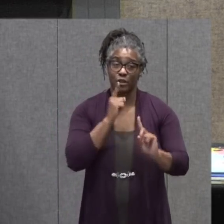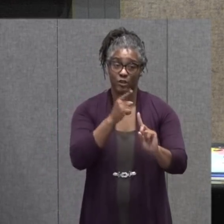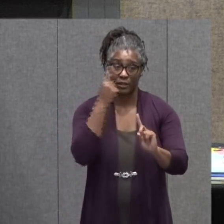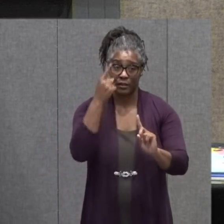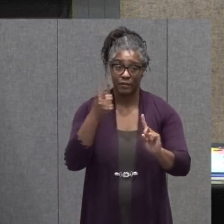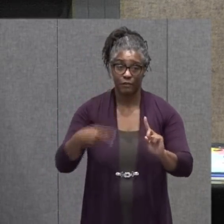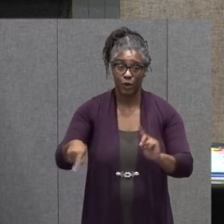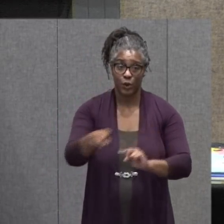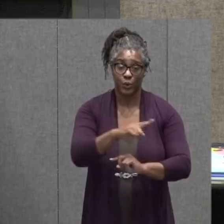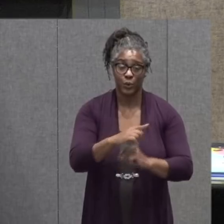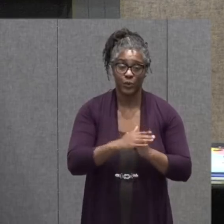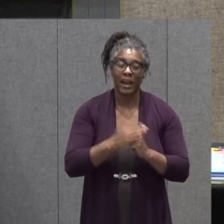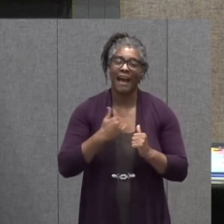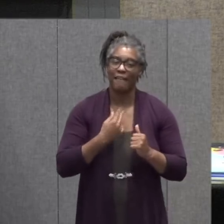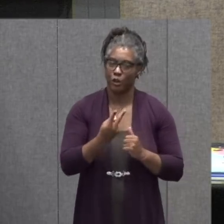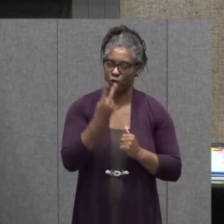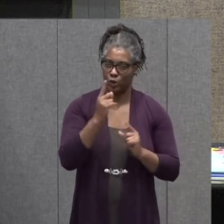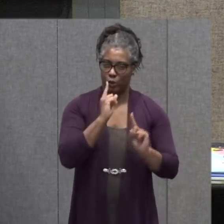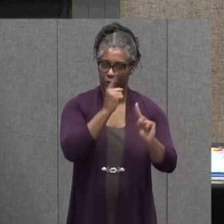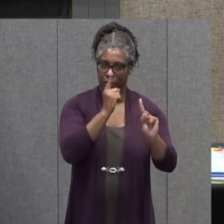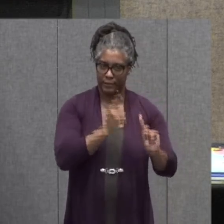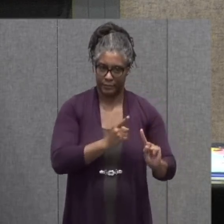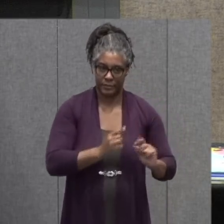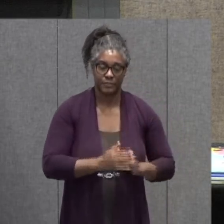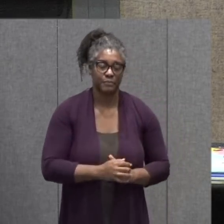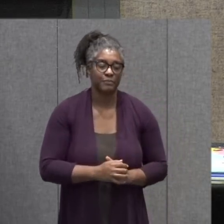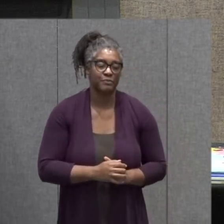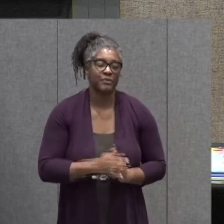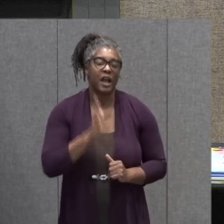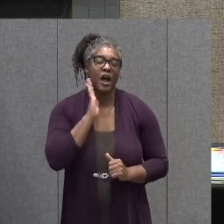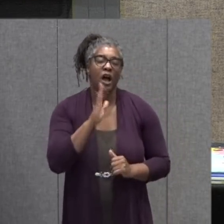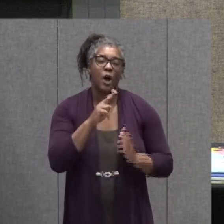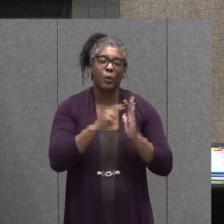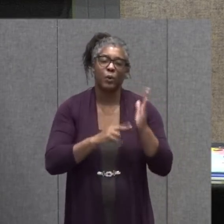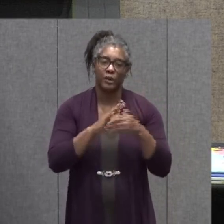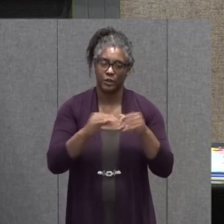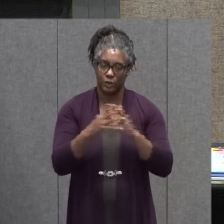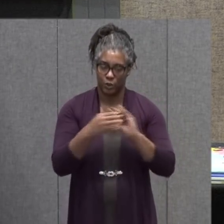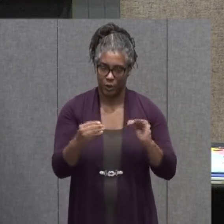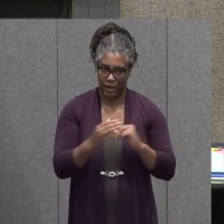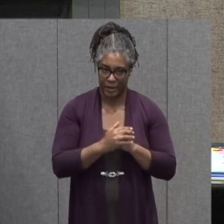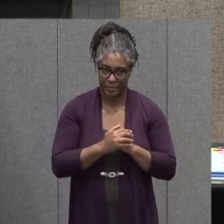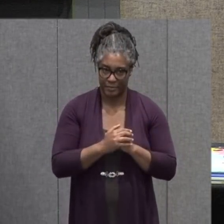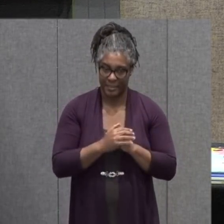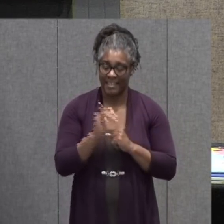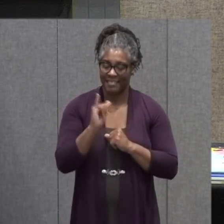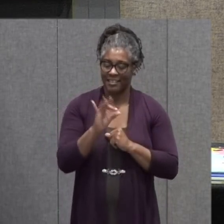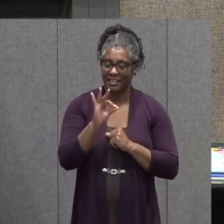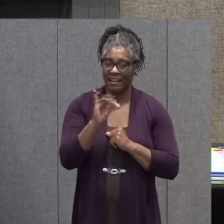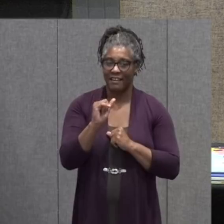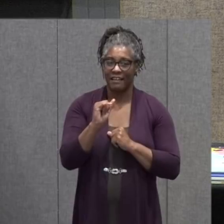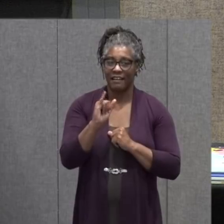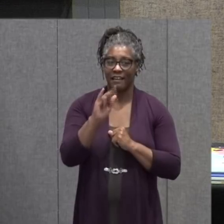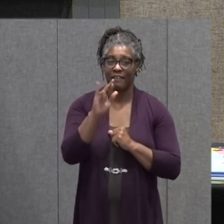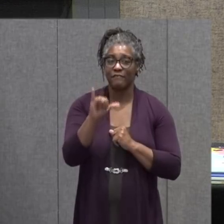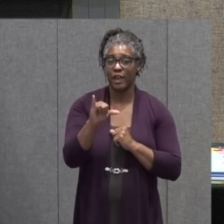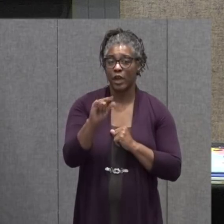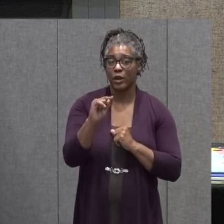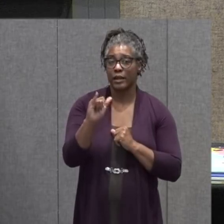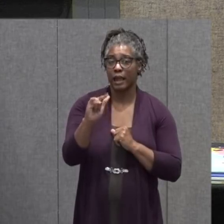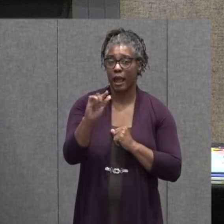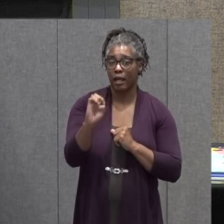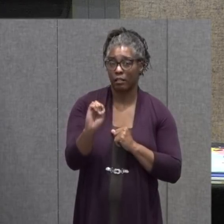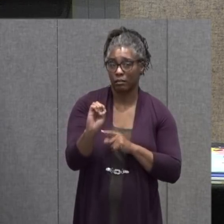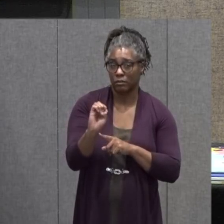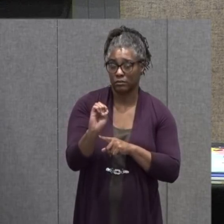have two objectives really, is I'm going to read you guys a story here in a little bit. And it's a fairy tale. And I want you guys